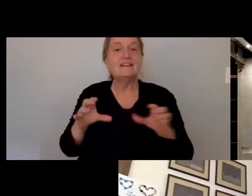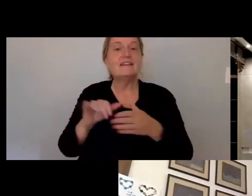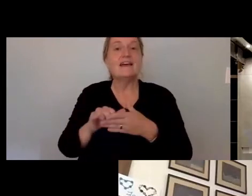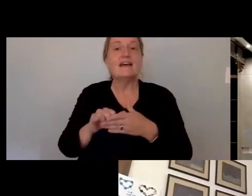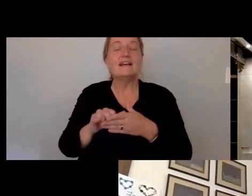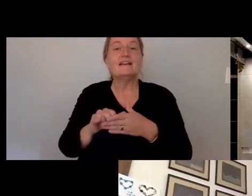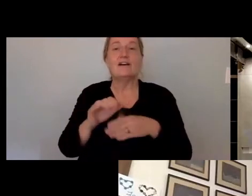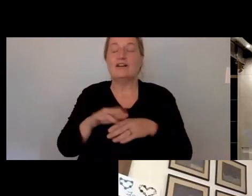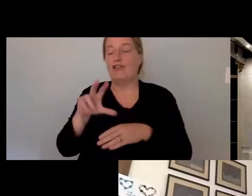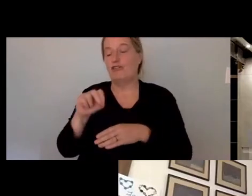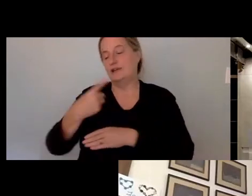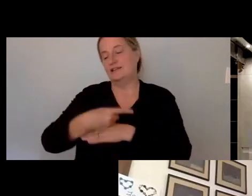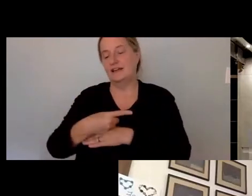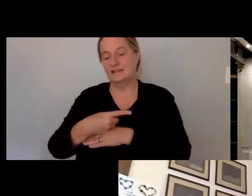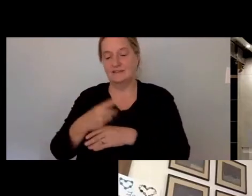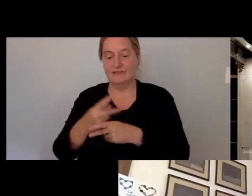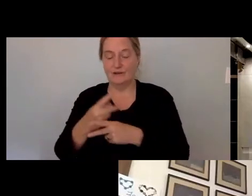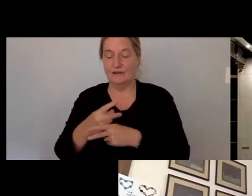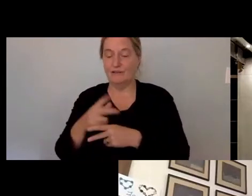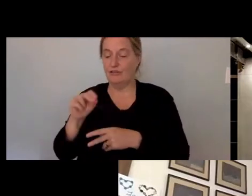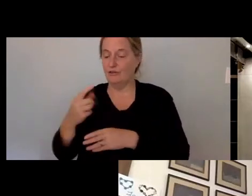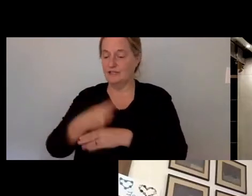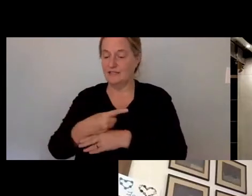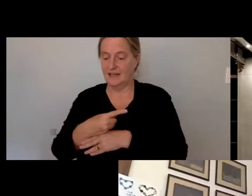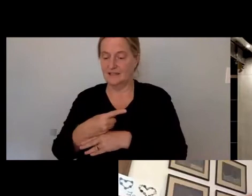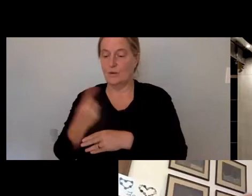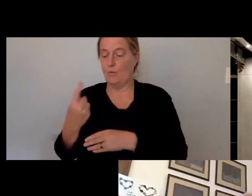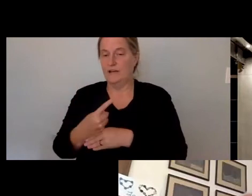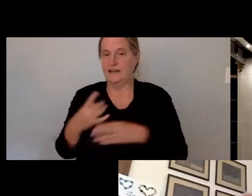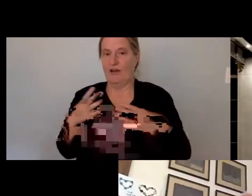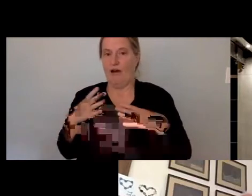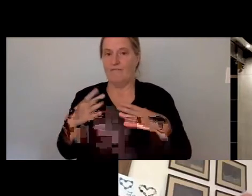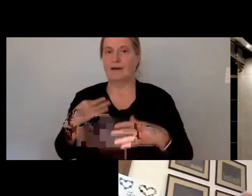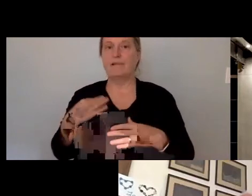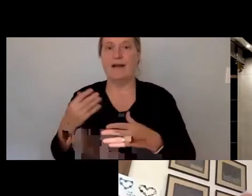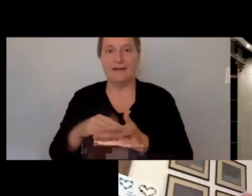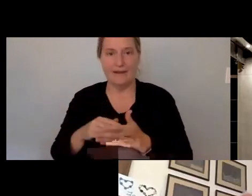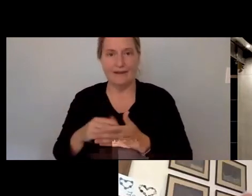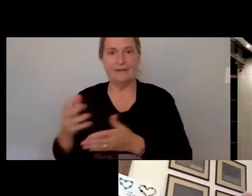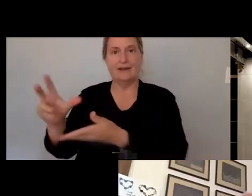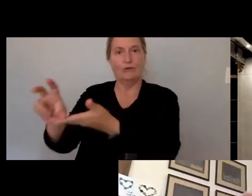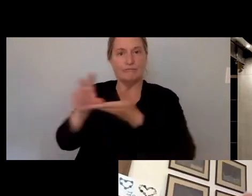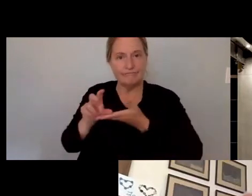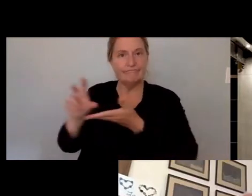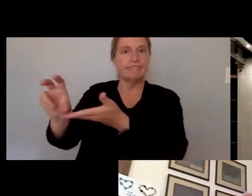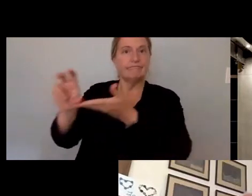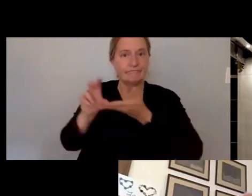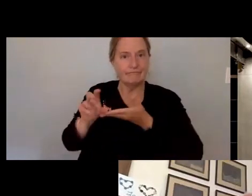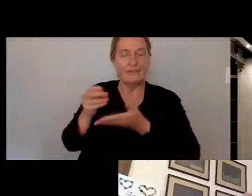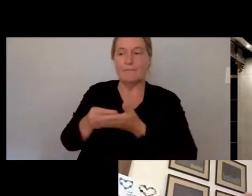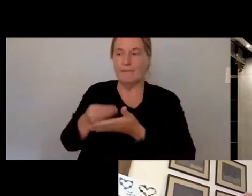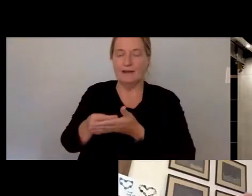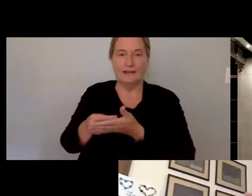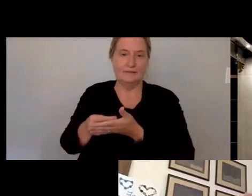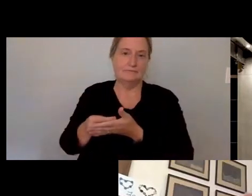fact. Well, you take 30 days, you take a day off, you apply again, and they were giving it back to states. All these states did it, including the District of